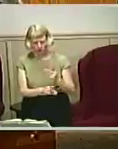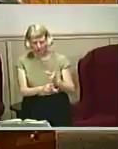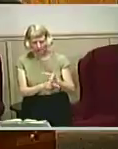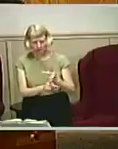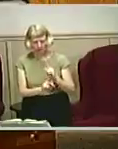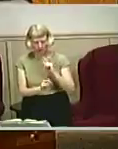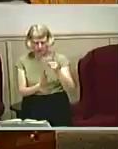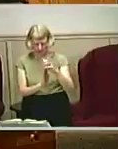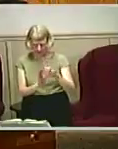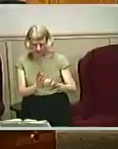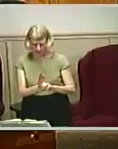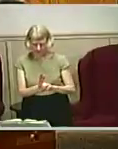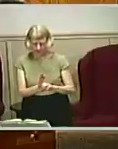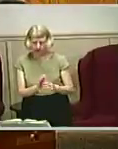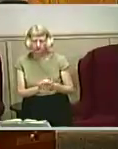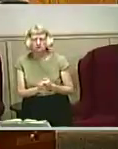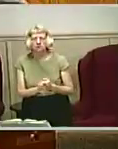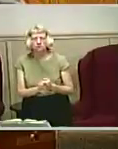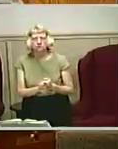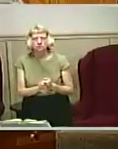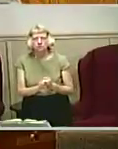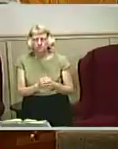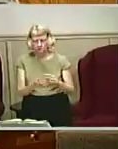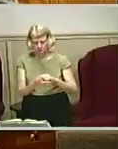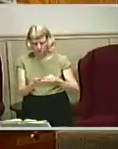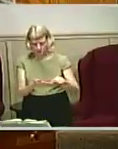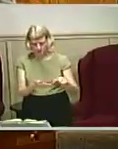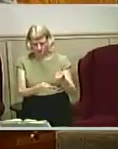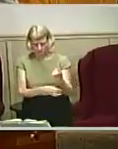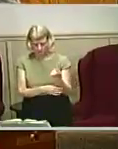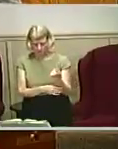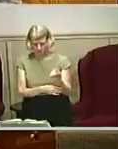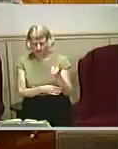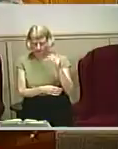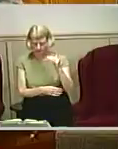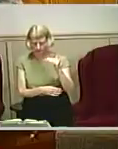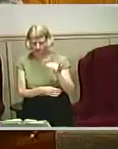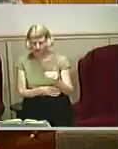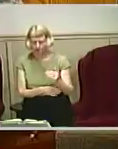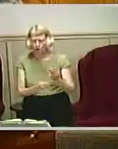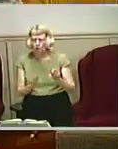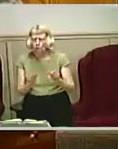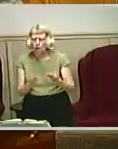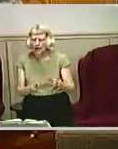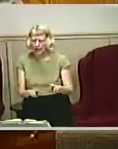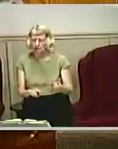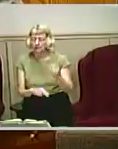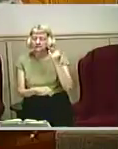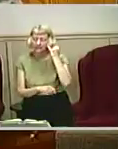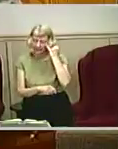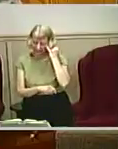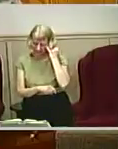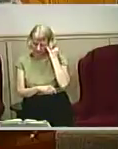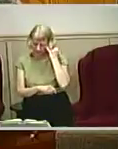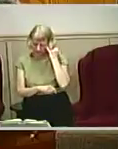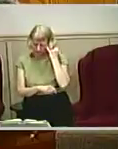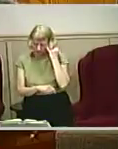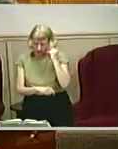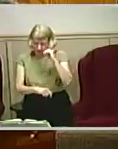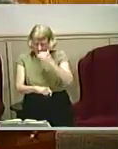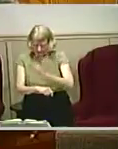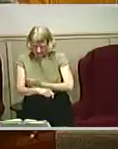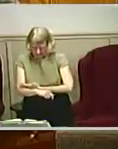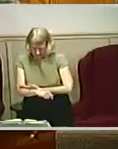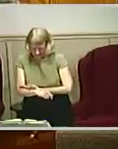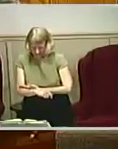commandments." And then I like how we see that verse there. And then we see what happens if the son, of